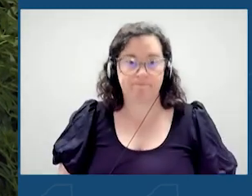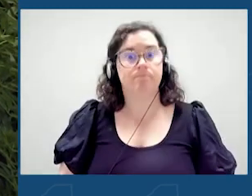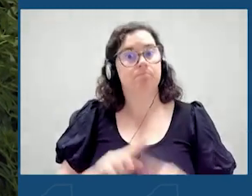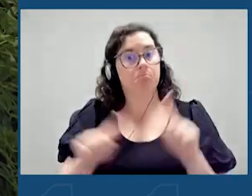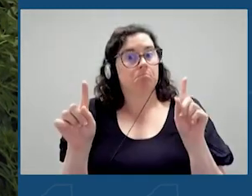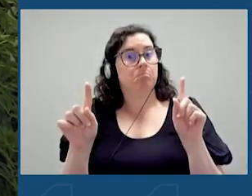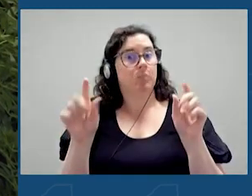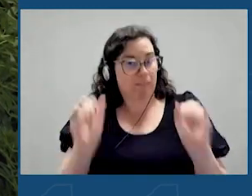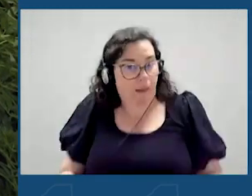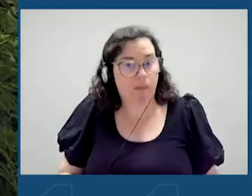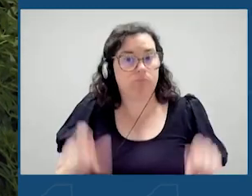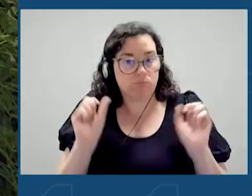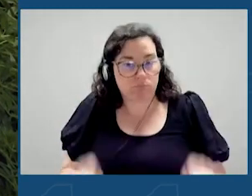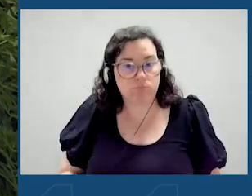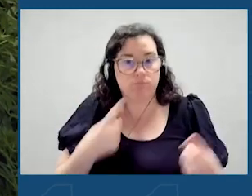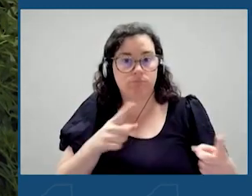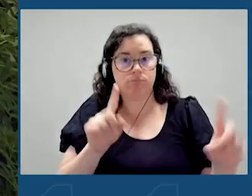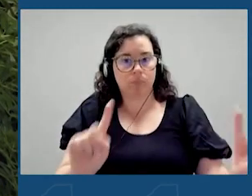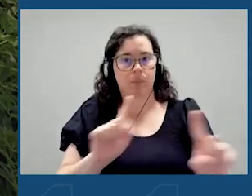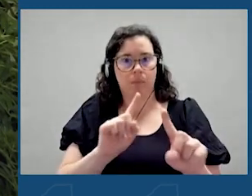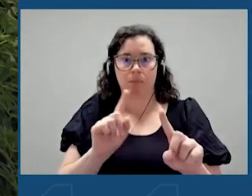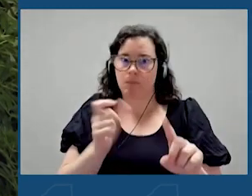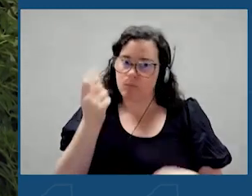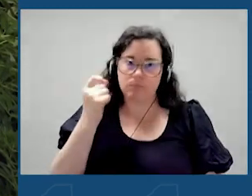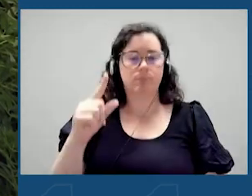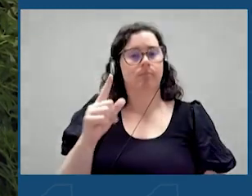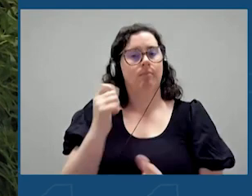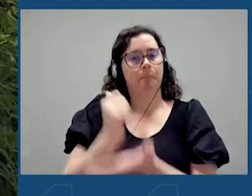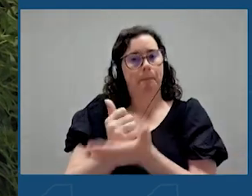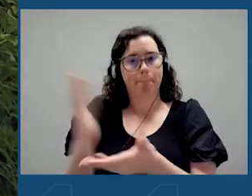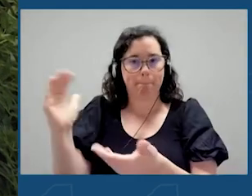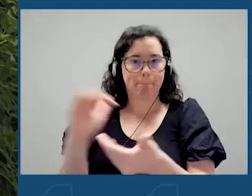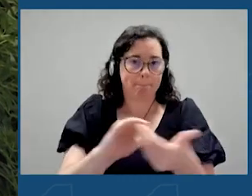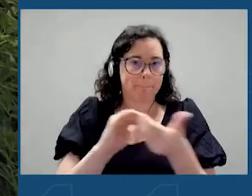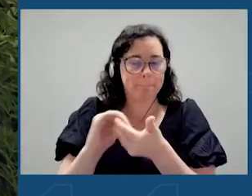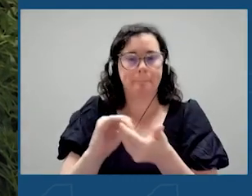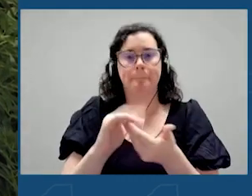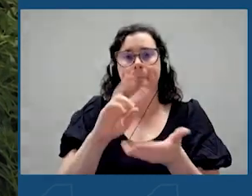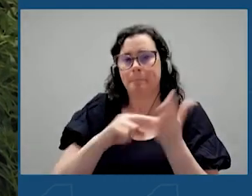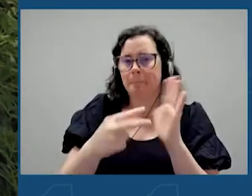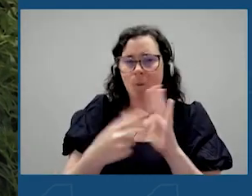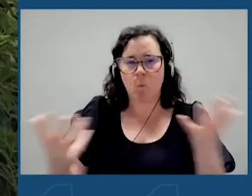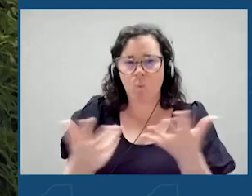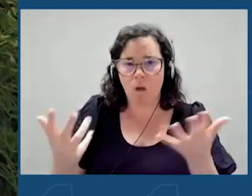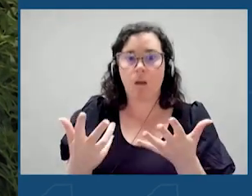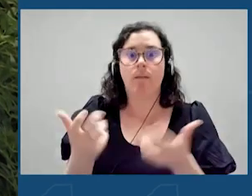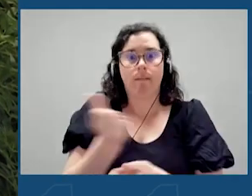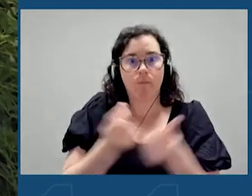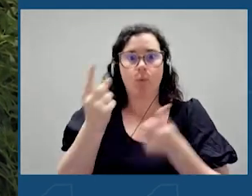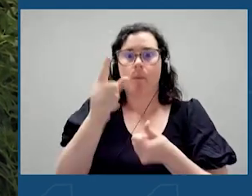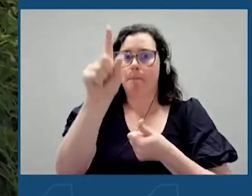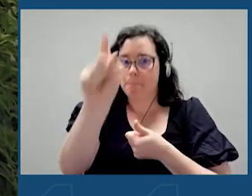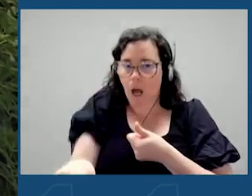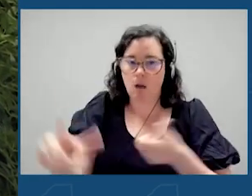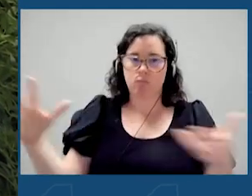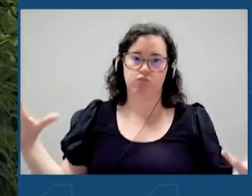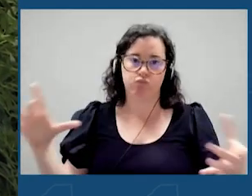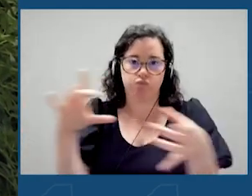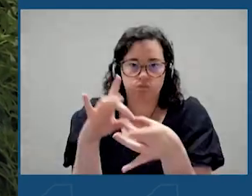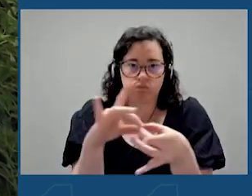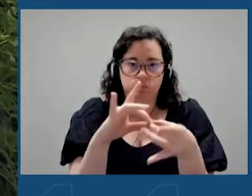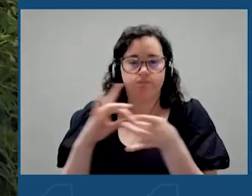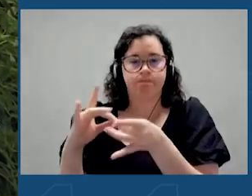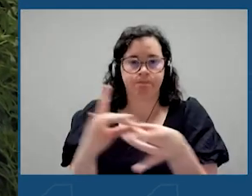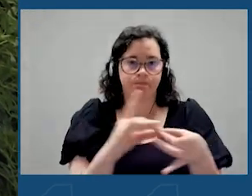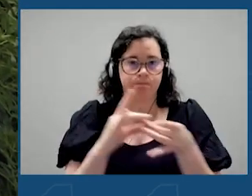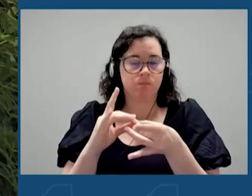do need everyone's help. And what do we mean by that? We need everyone just to come together and also